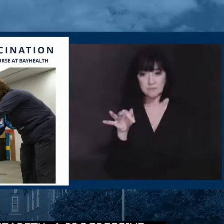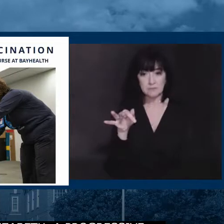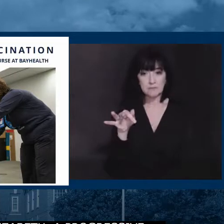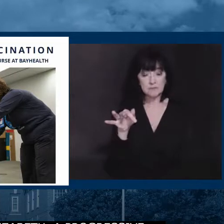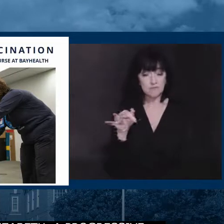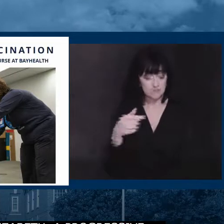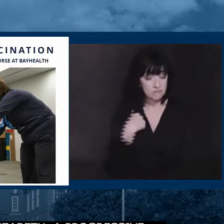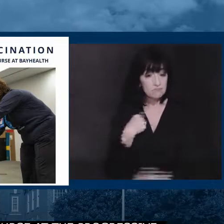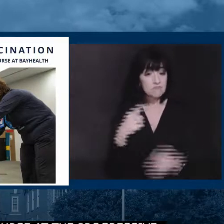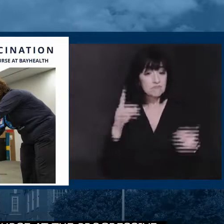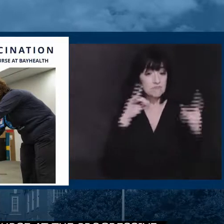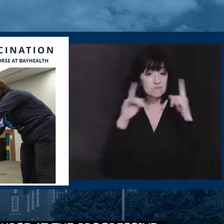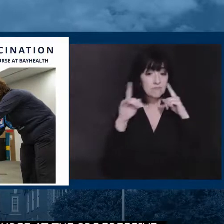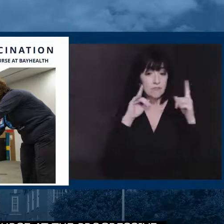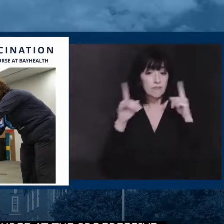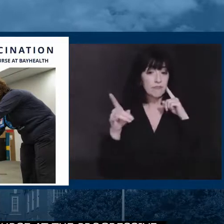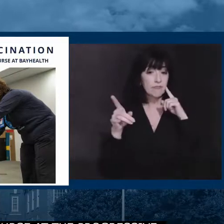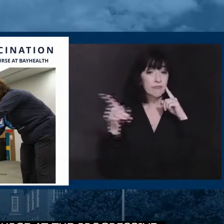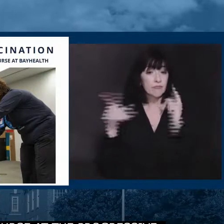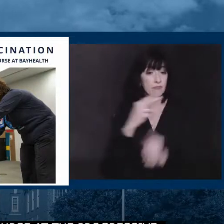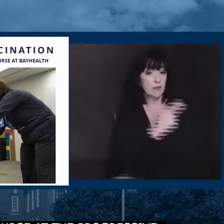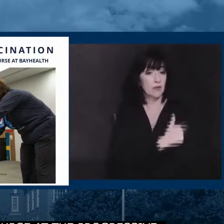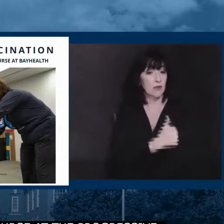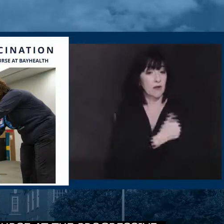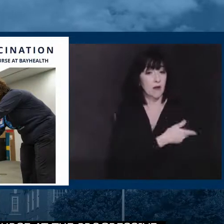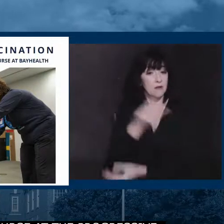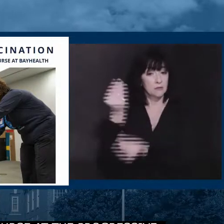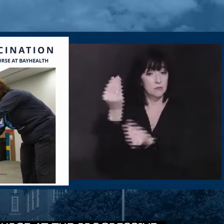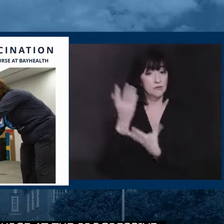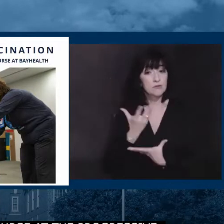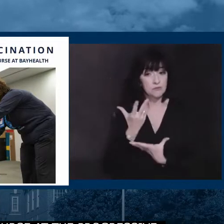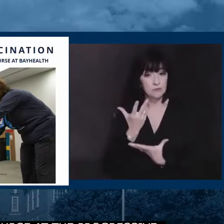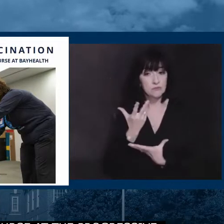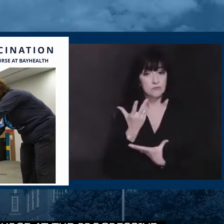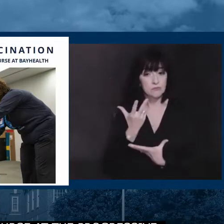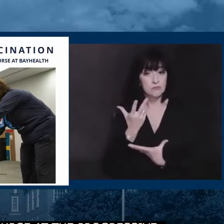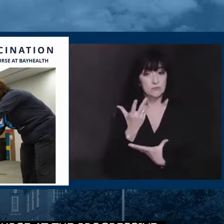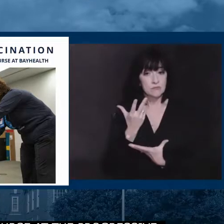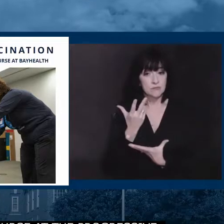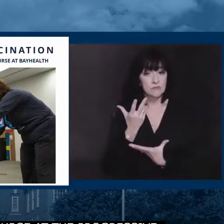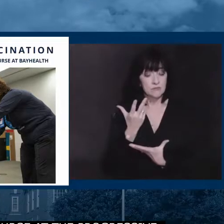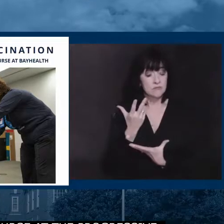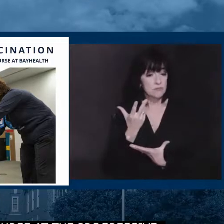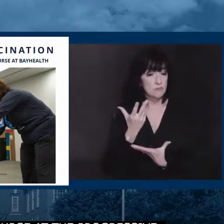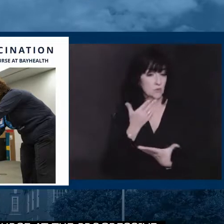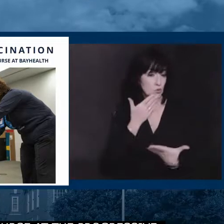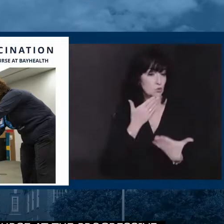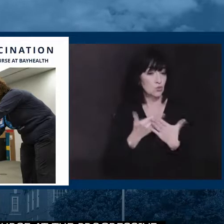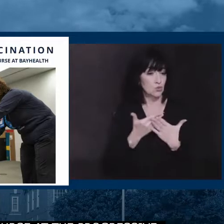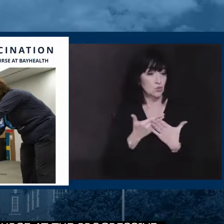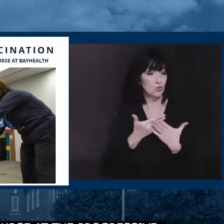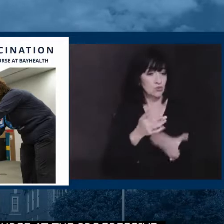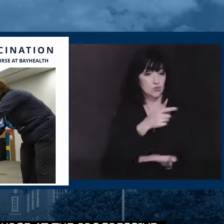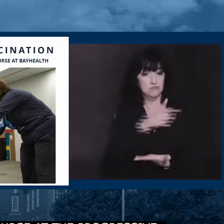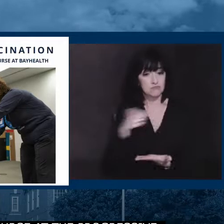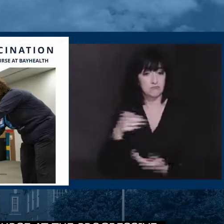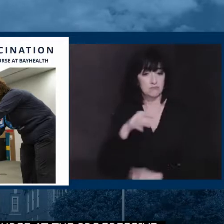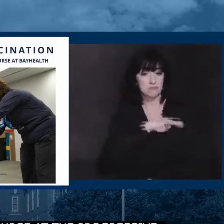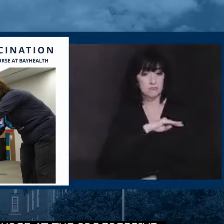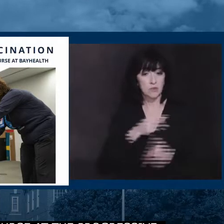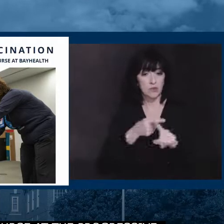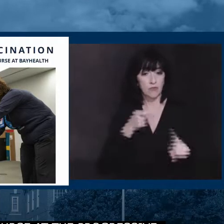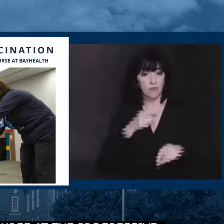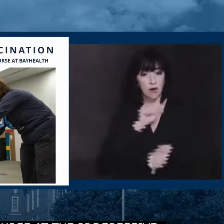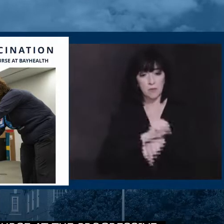from our hospital administrators is that they've had very positive response from their employees